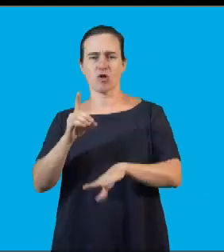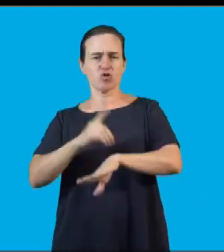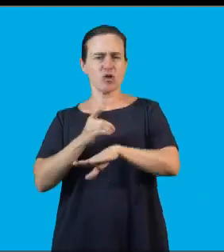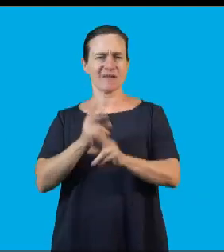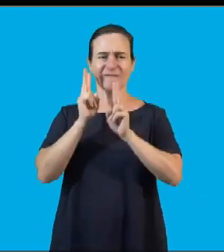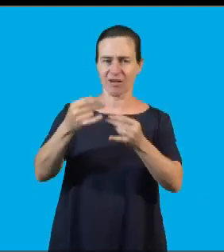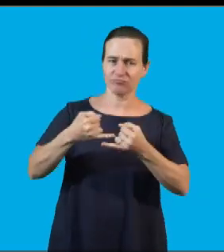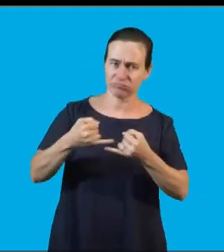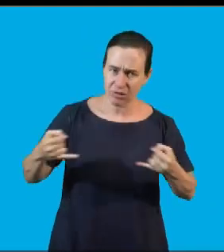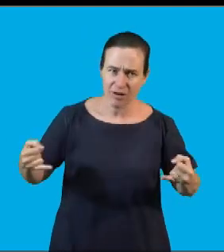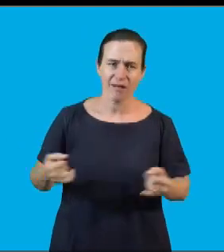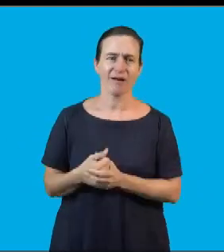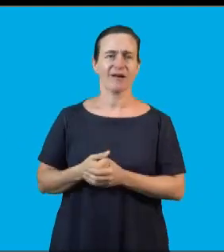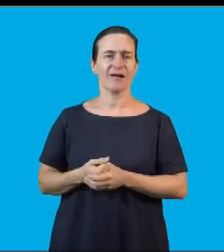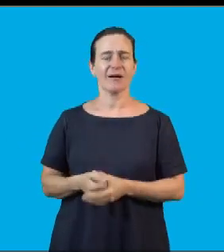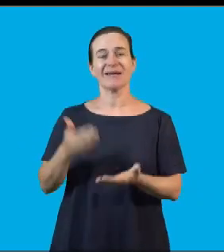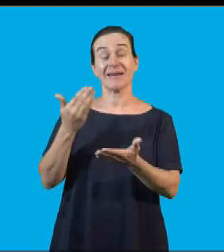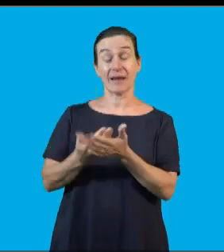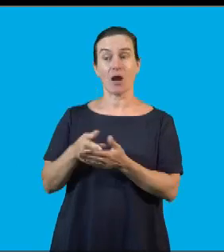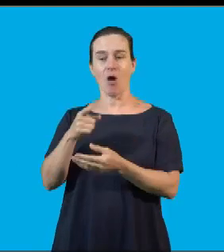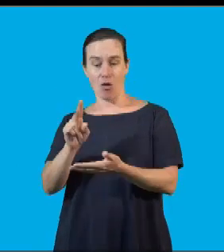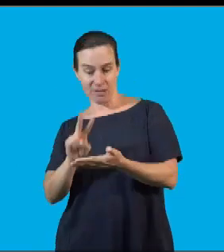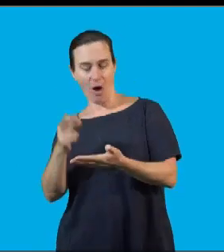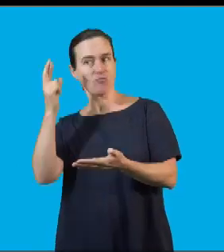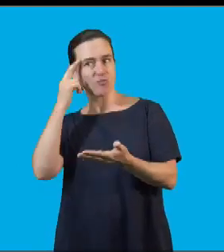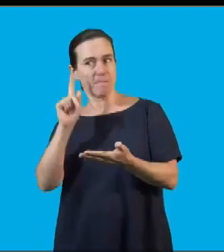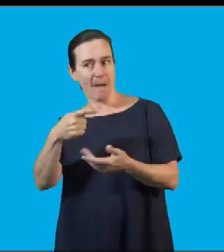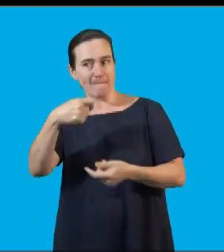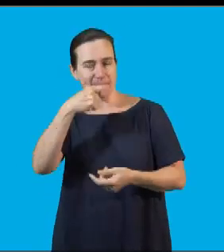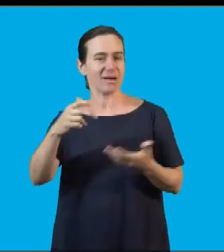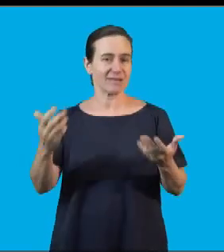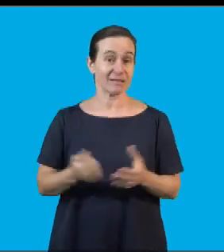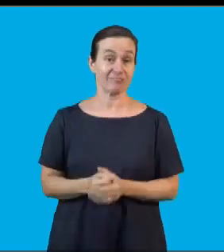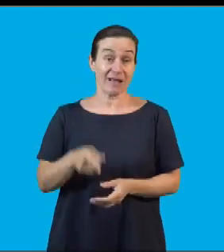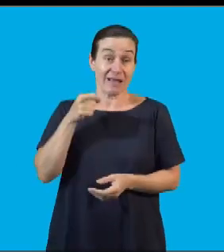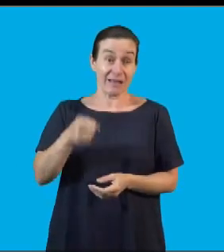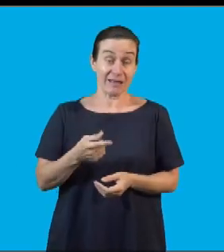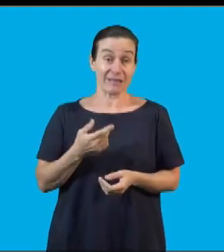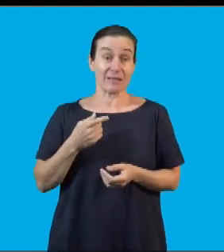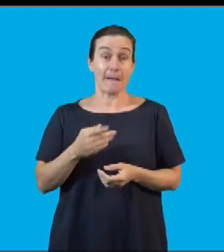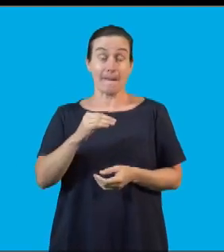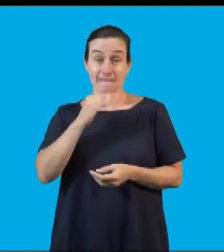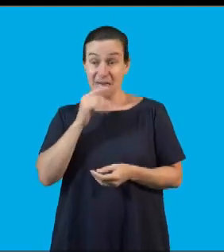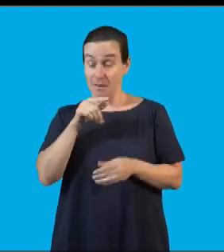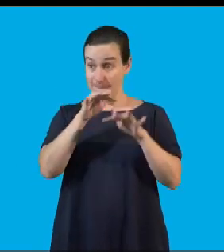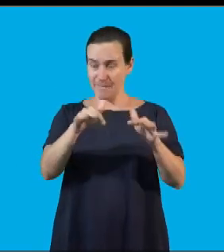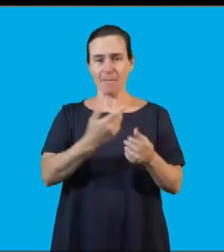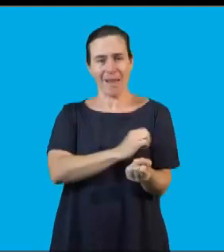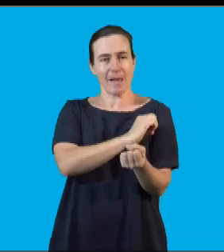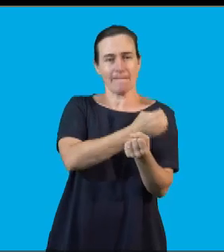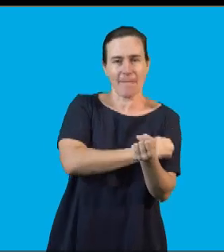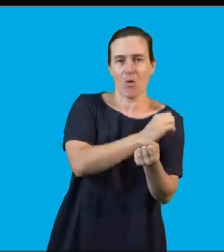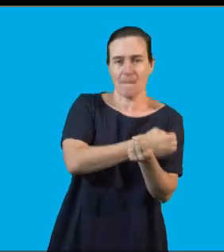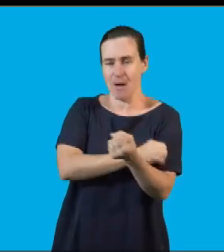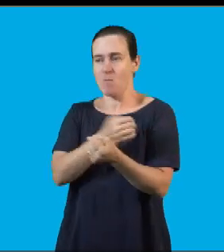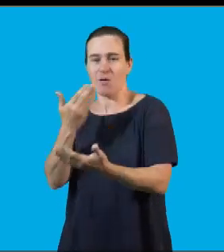for their medications. This ease of access empowers patients and improves overall health